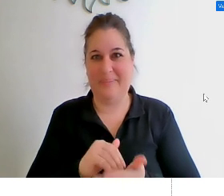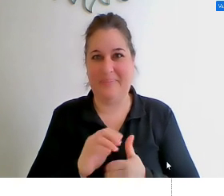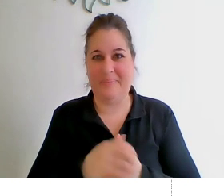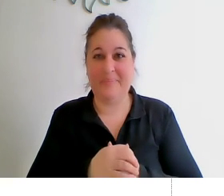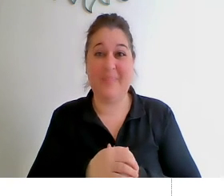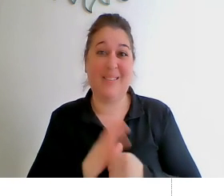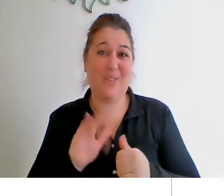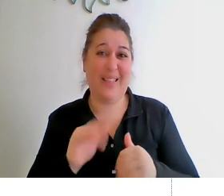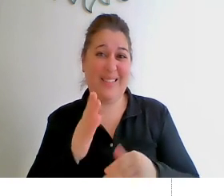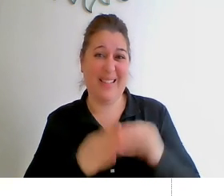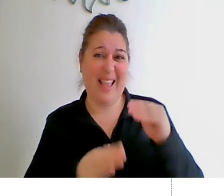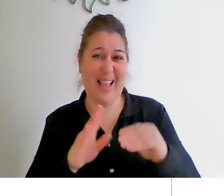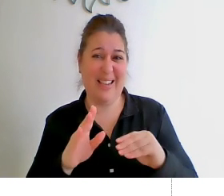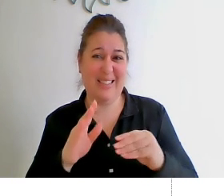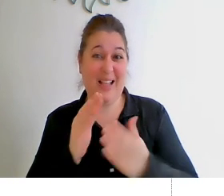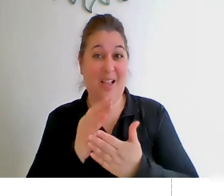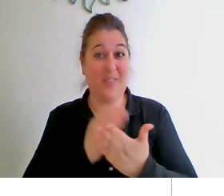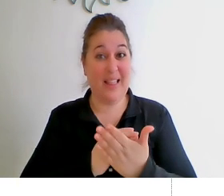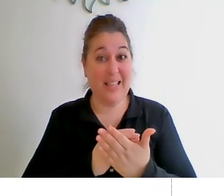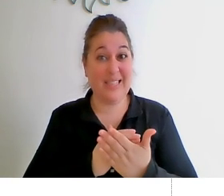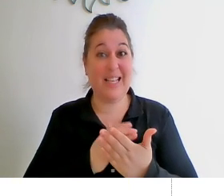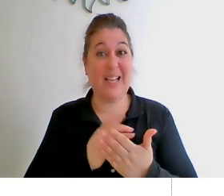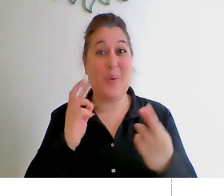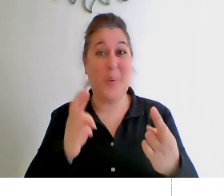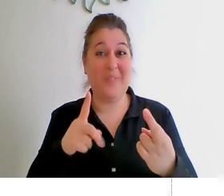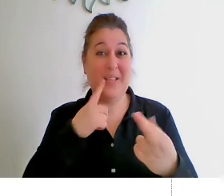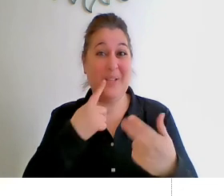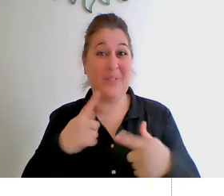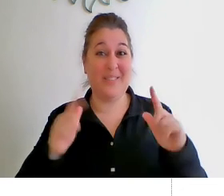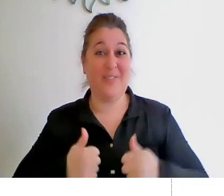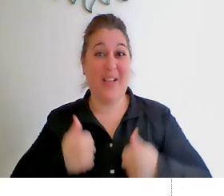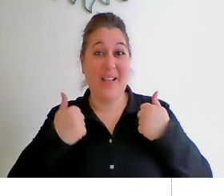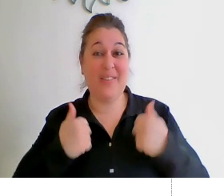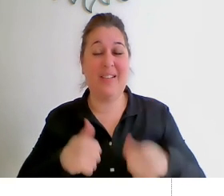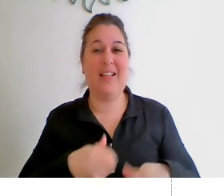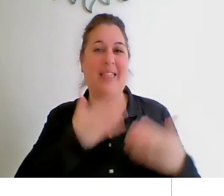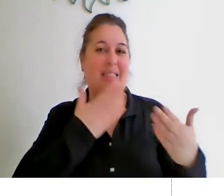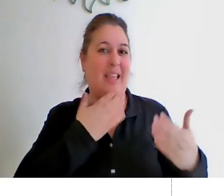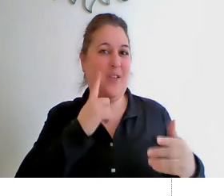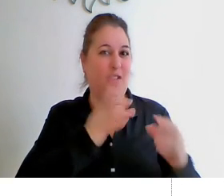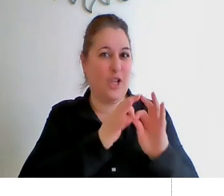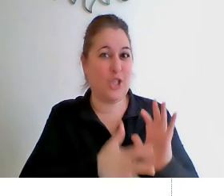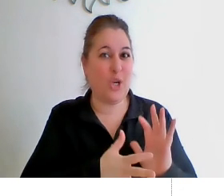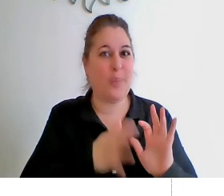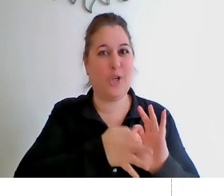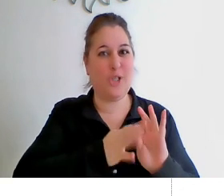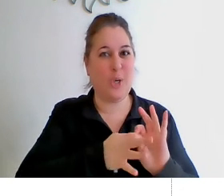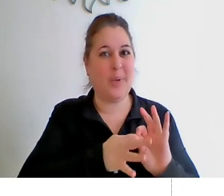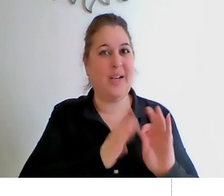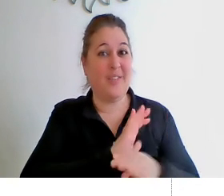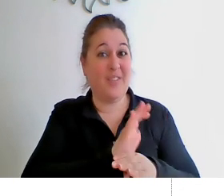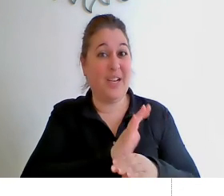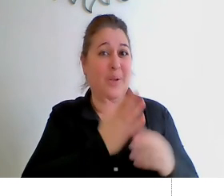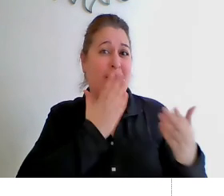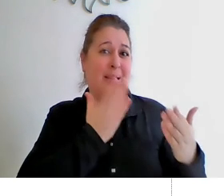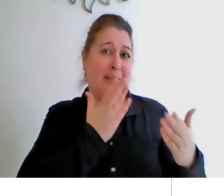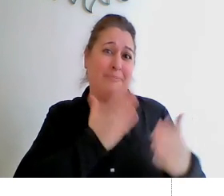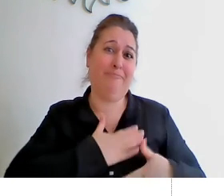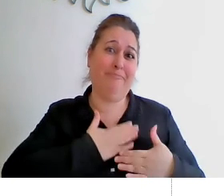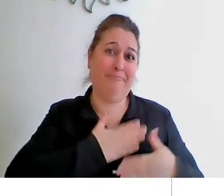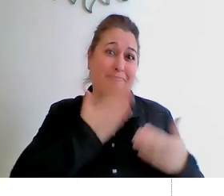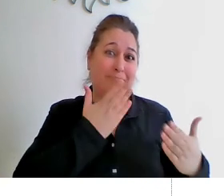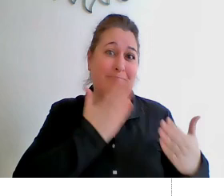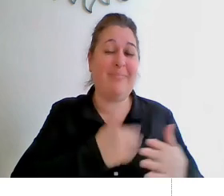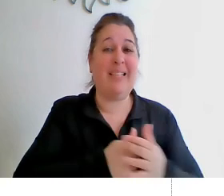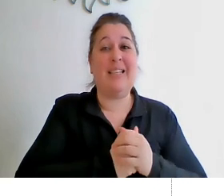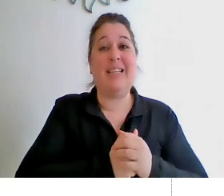survived. Thank you so much for the interpreter who's interpreting this video. We really, really appreciate you. Thank you, thank you, thank you.